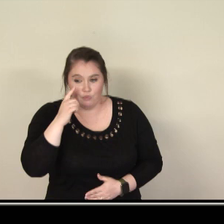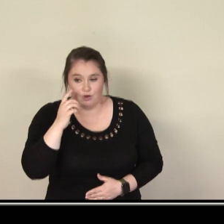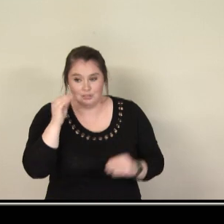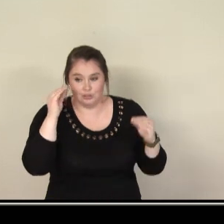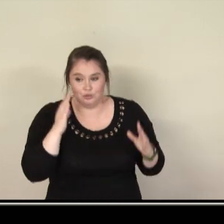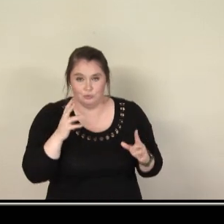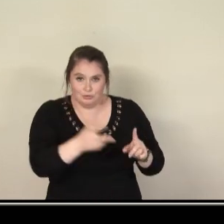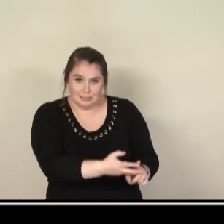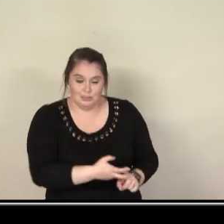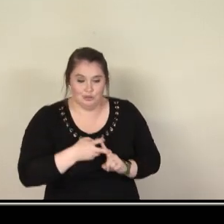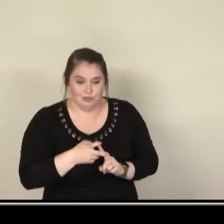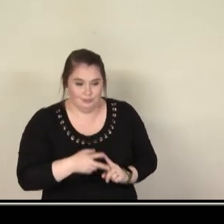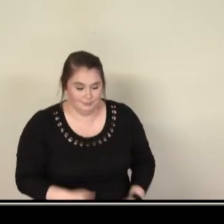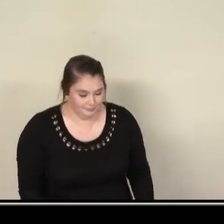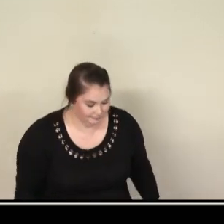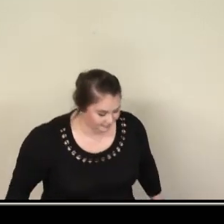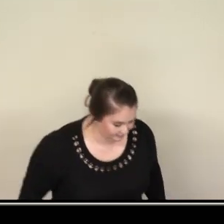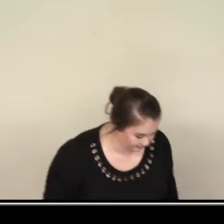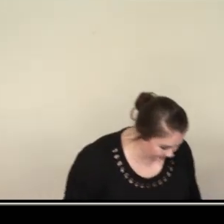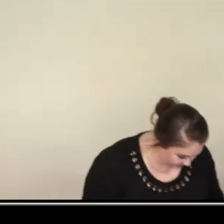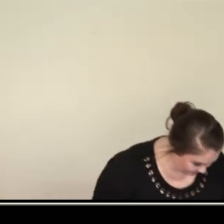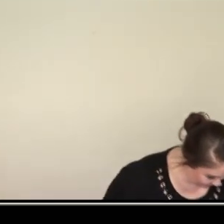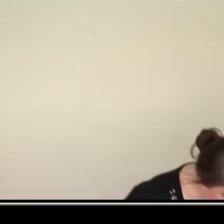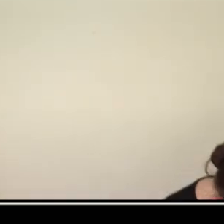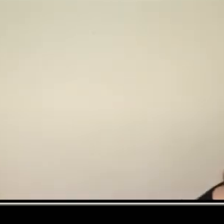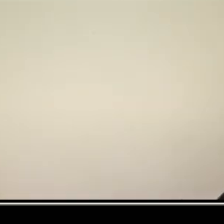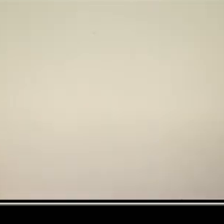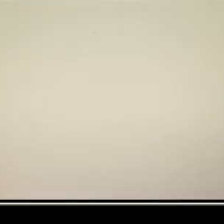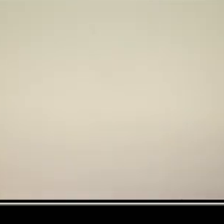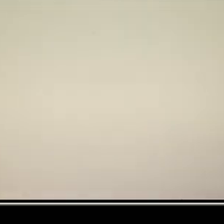Anyway, so for